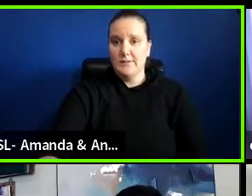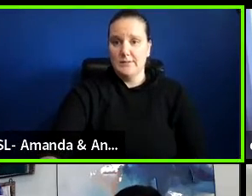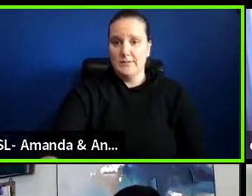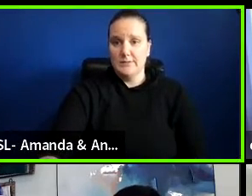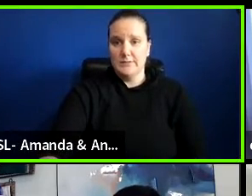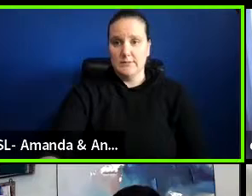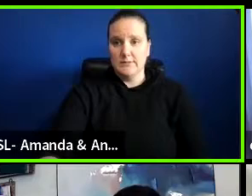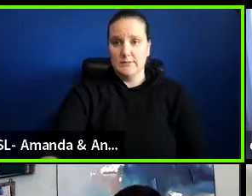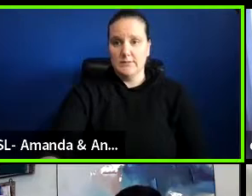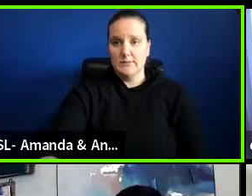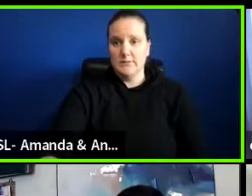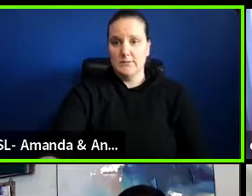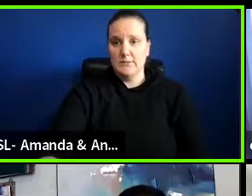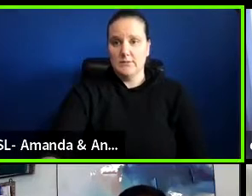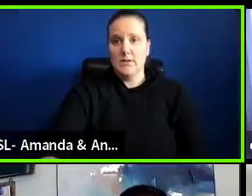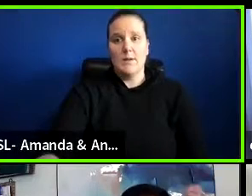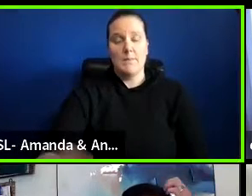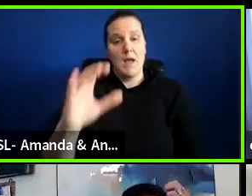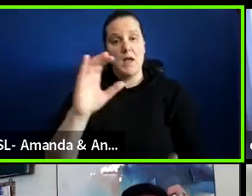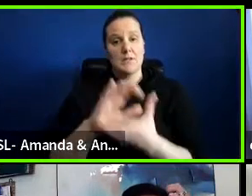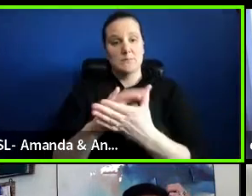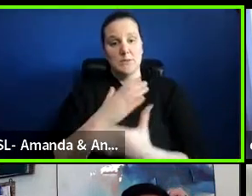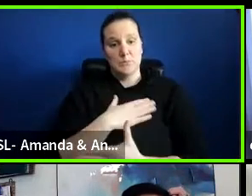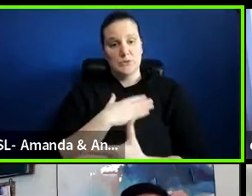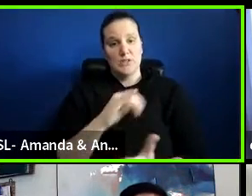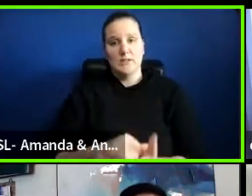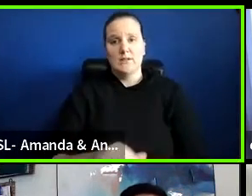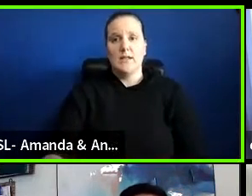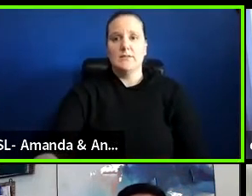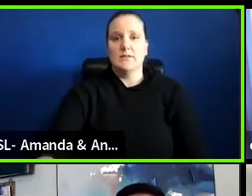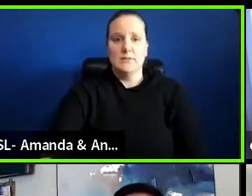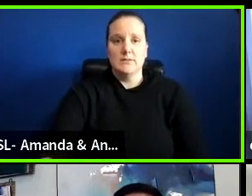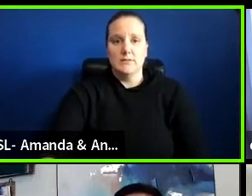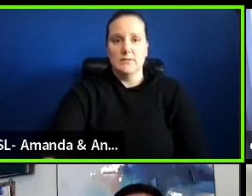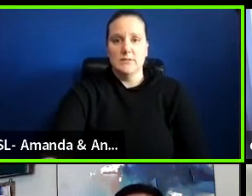which my husband really appreciates.